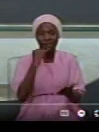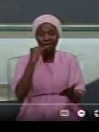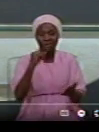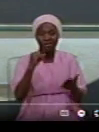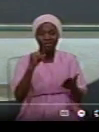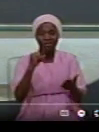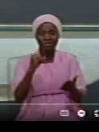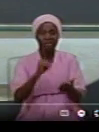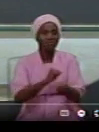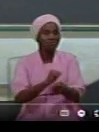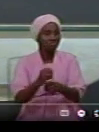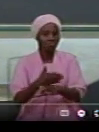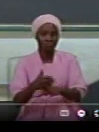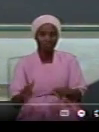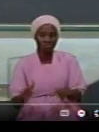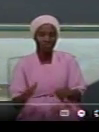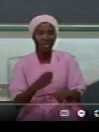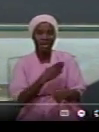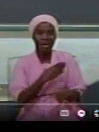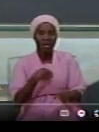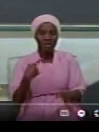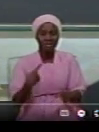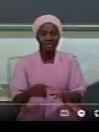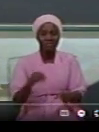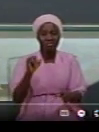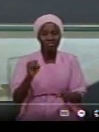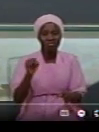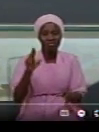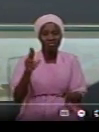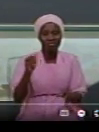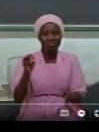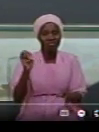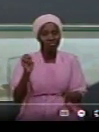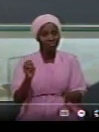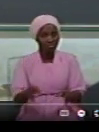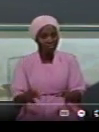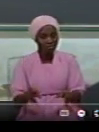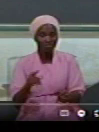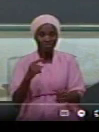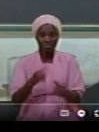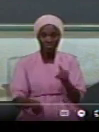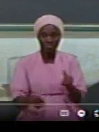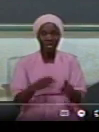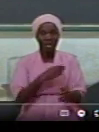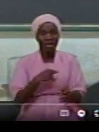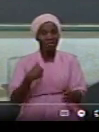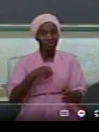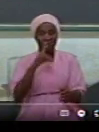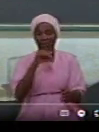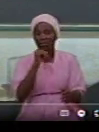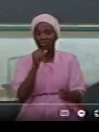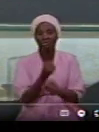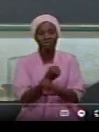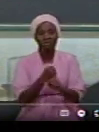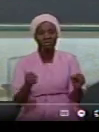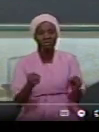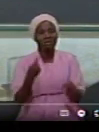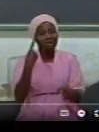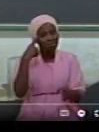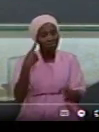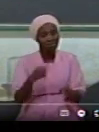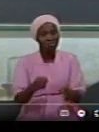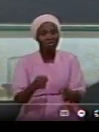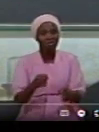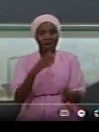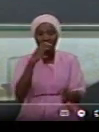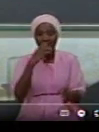is ended. And we are not saved. For the hurt of the daughter of my people am